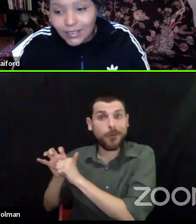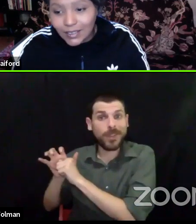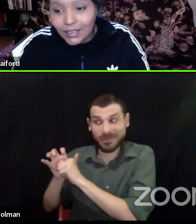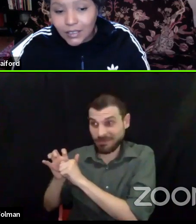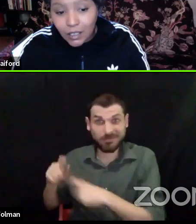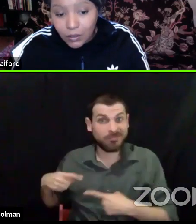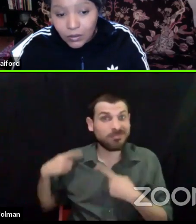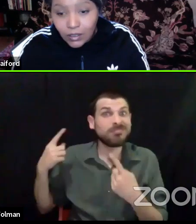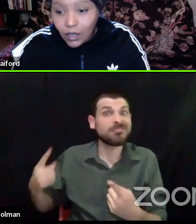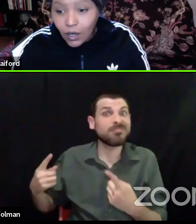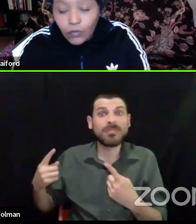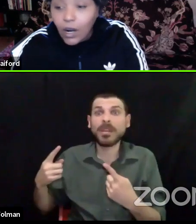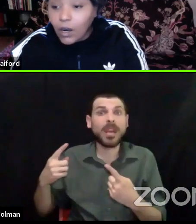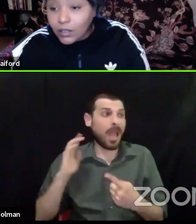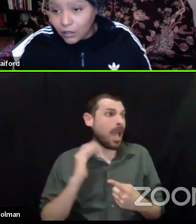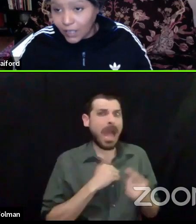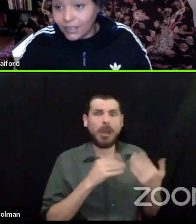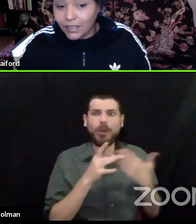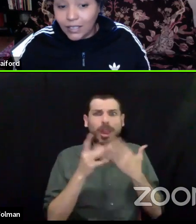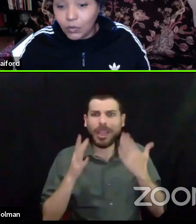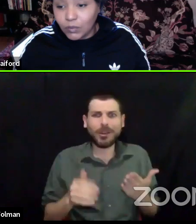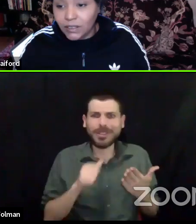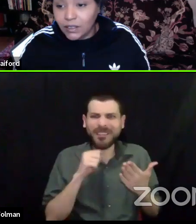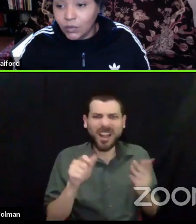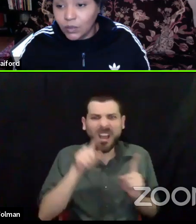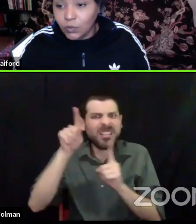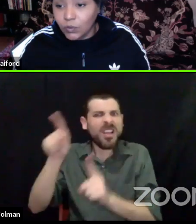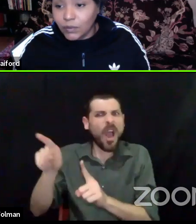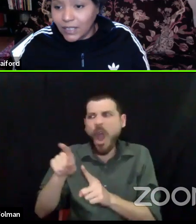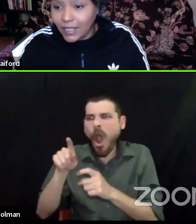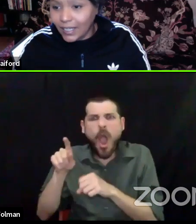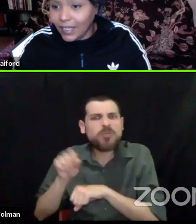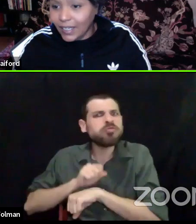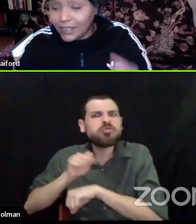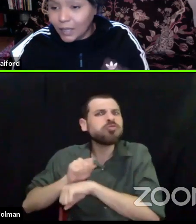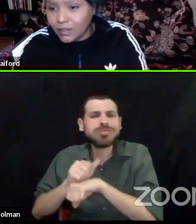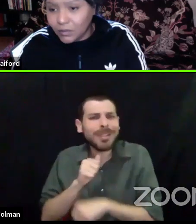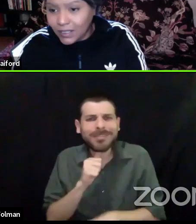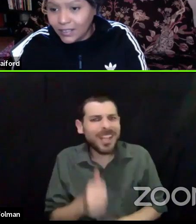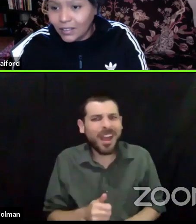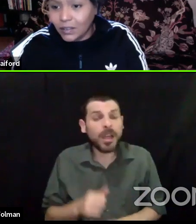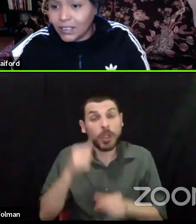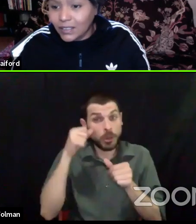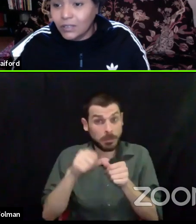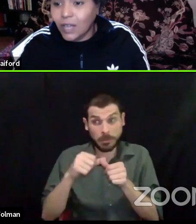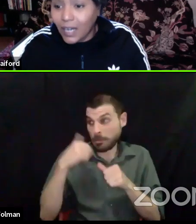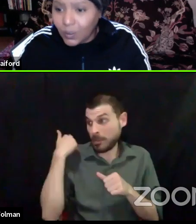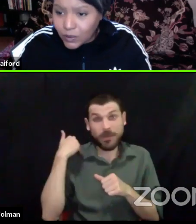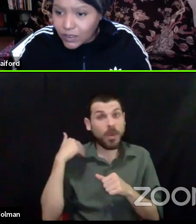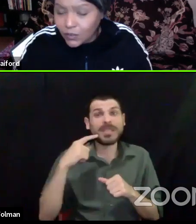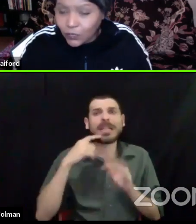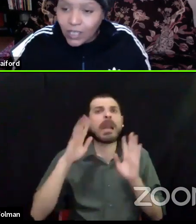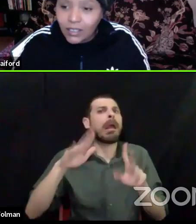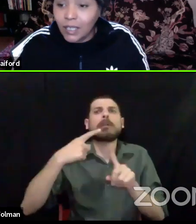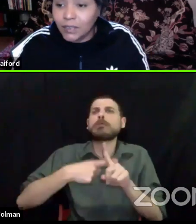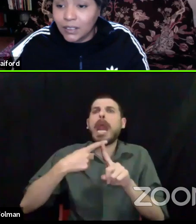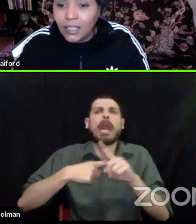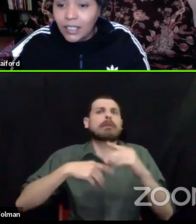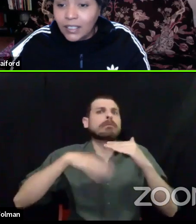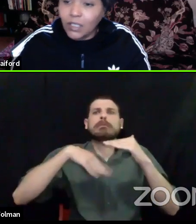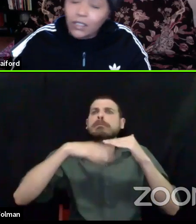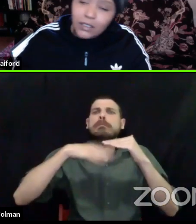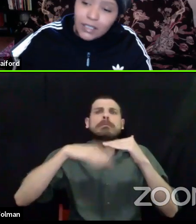this city show over all the crises that we've been dealing with. When we were saying, hey, stop the rent, you know, it's getting too high, we're gentrifying our